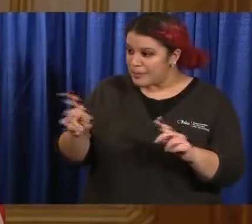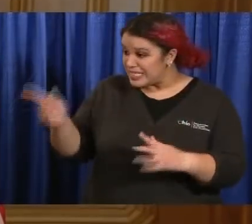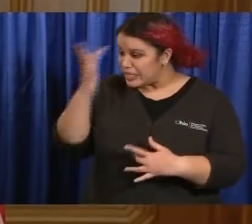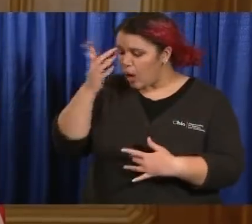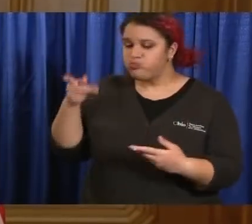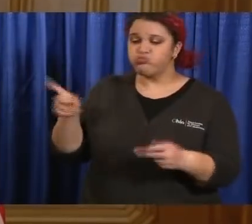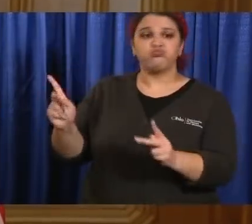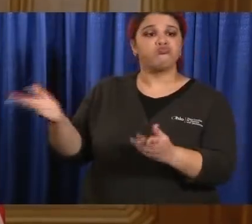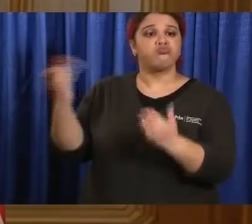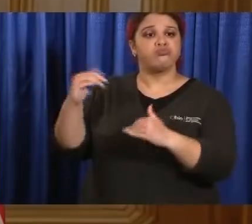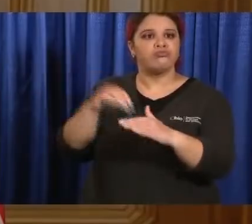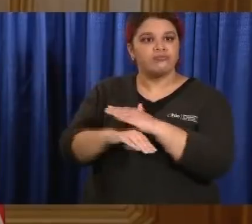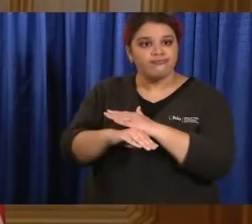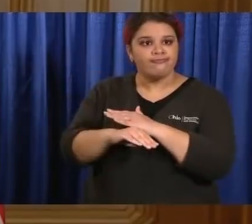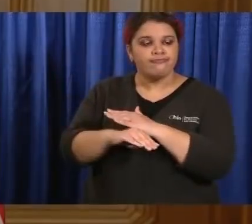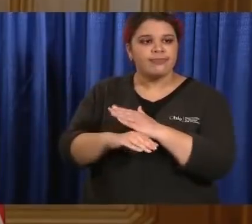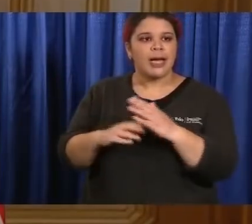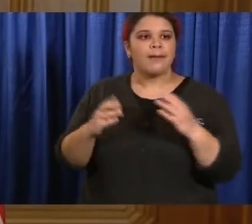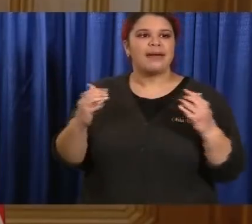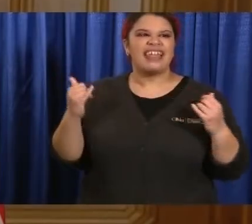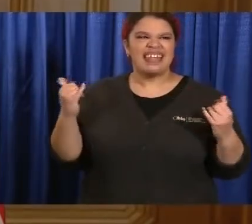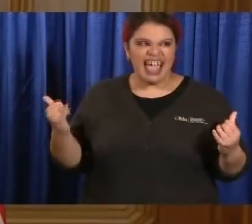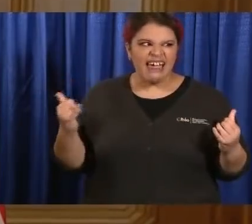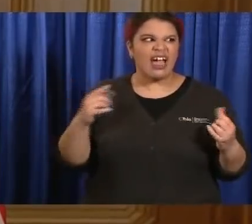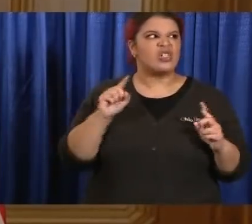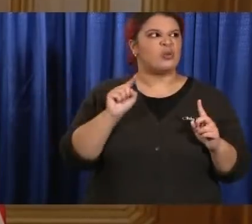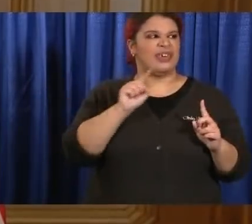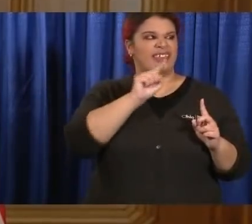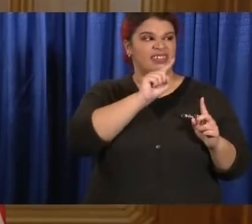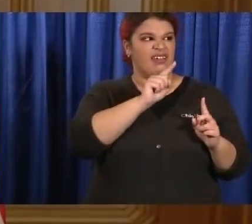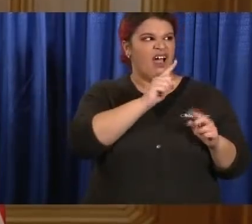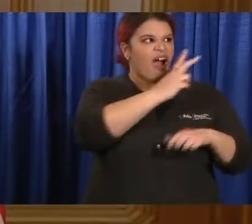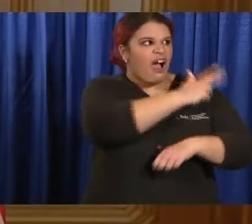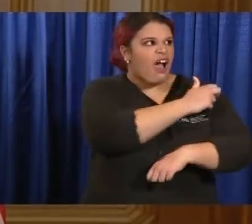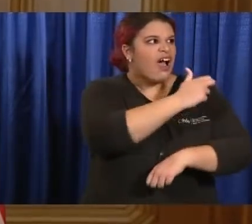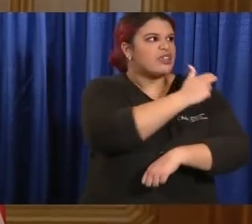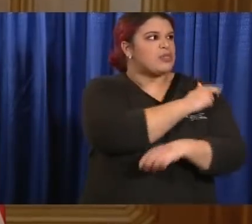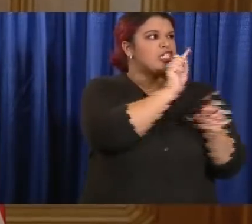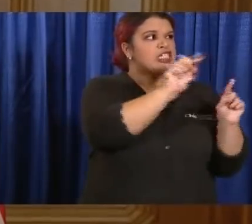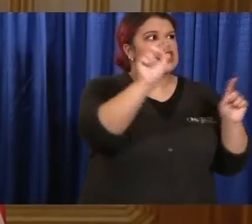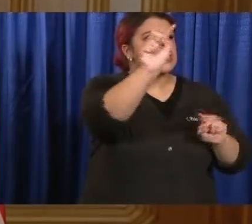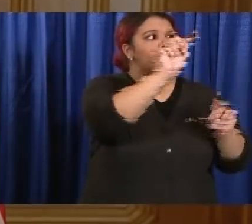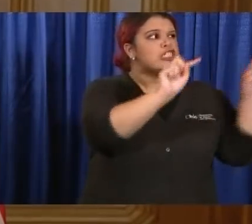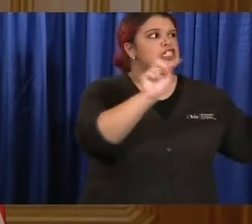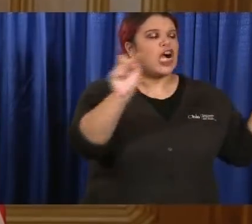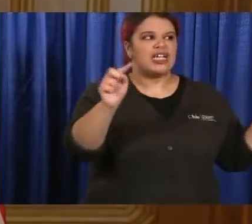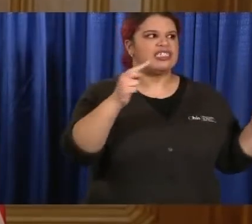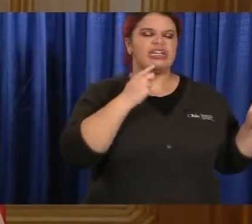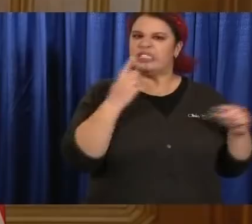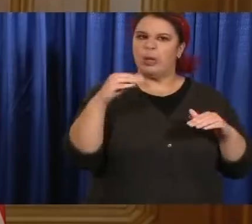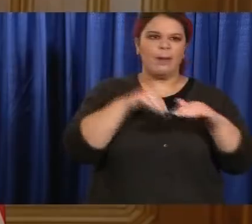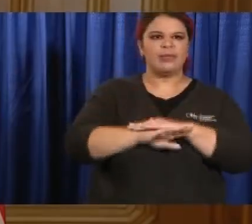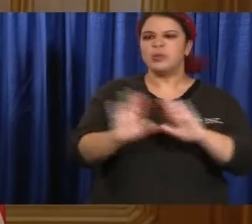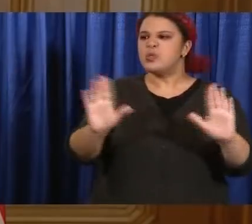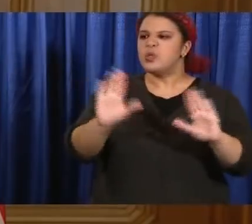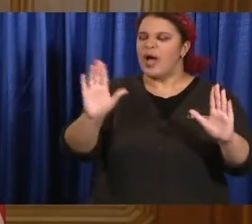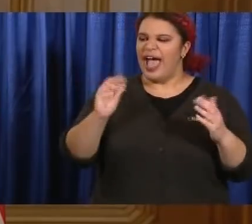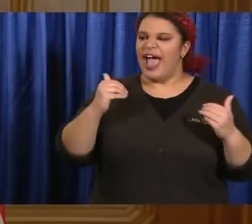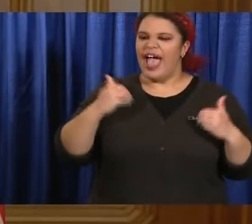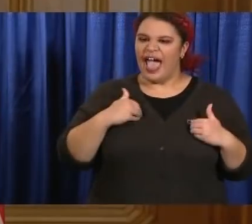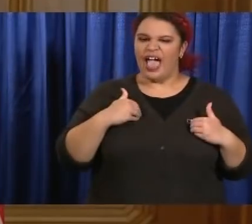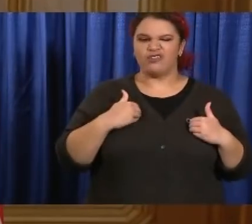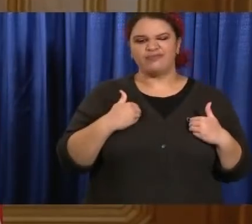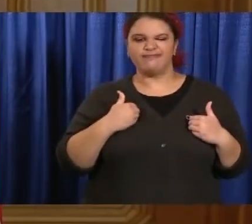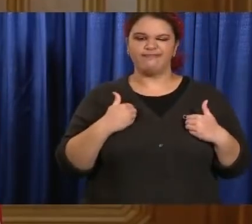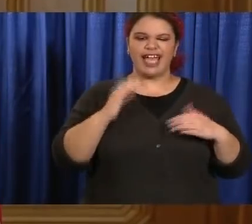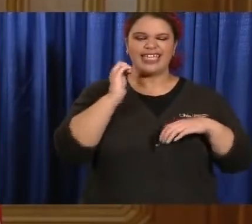healthcare systems opting for drive-through testing instead, I'm wondering if you think sick people